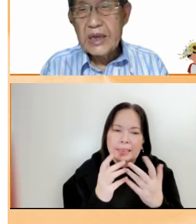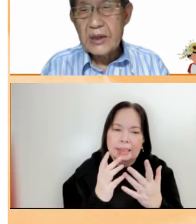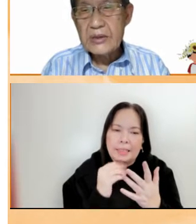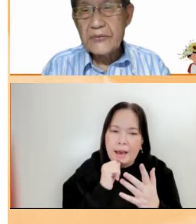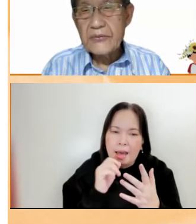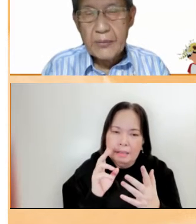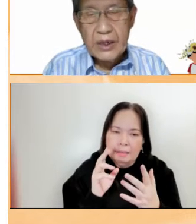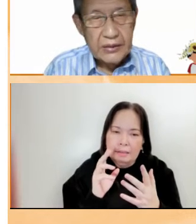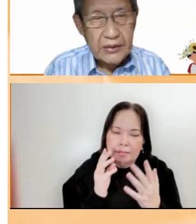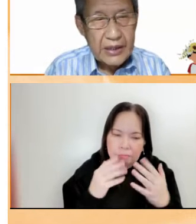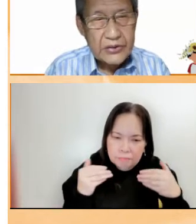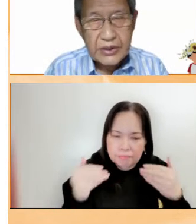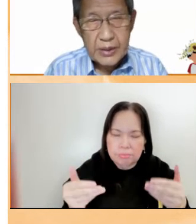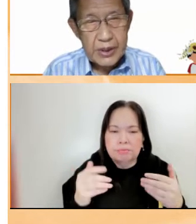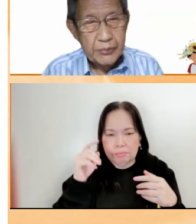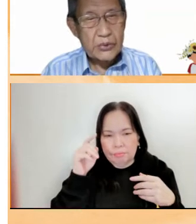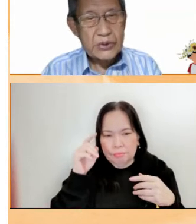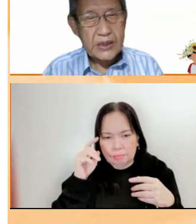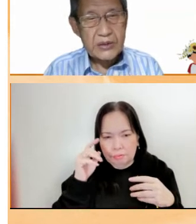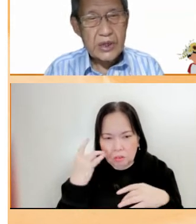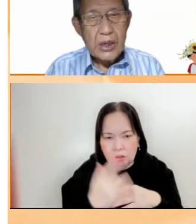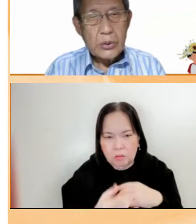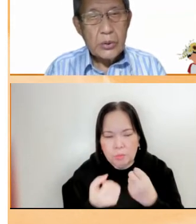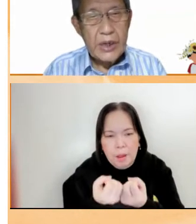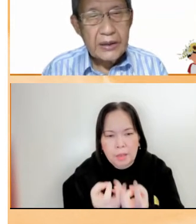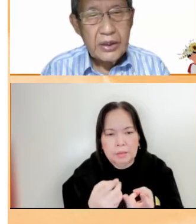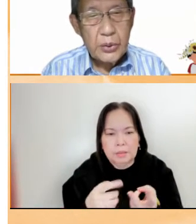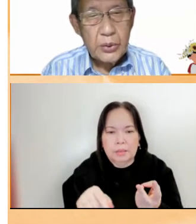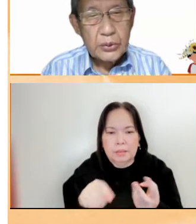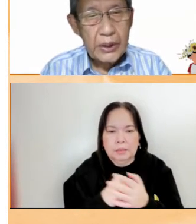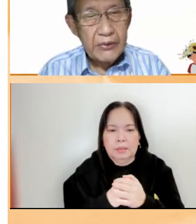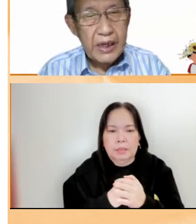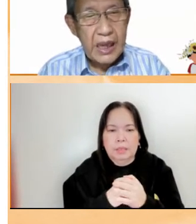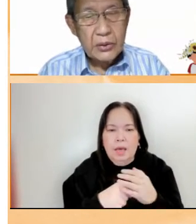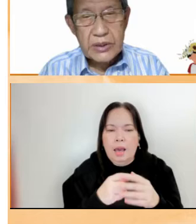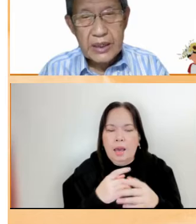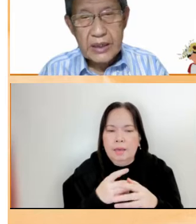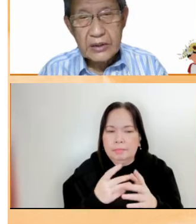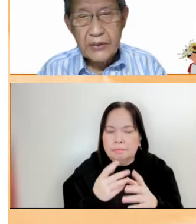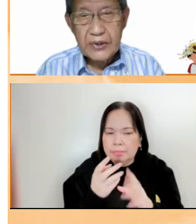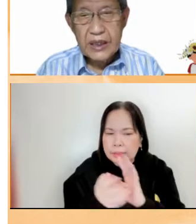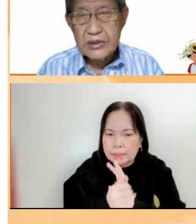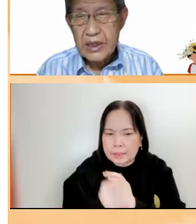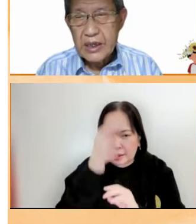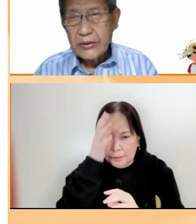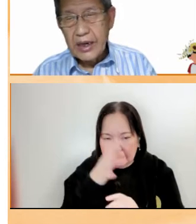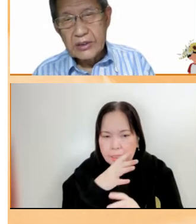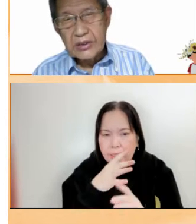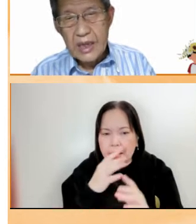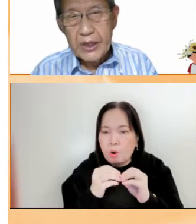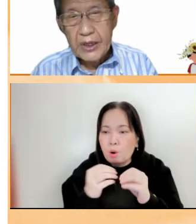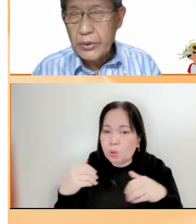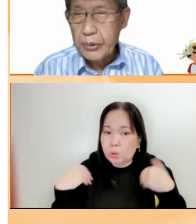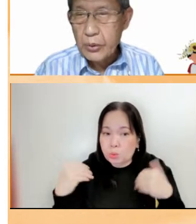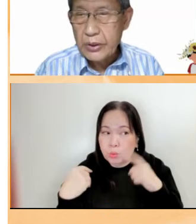parenting skills, and family relationships approaches. Connect the youth to caring adults and activities. There are